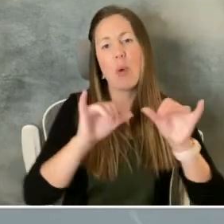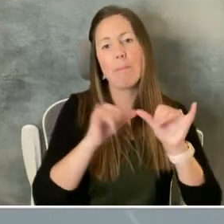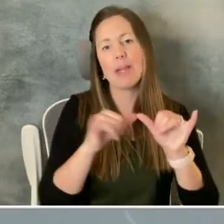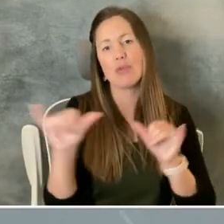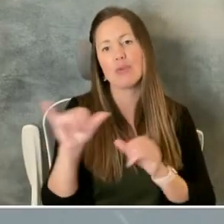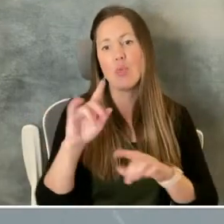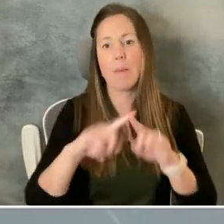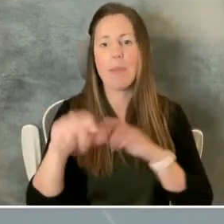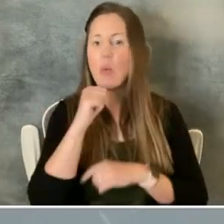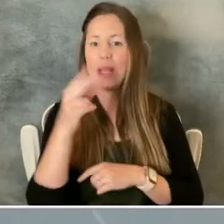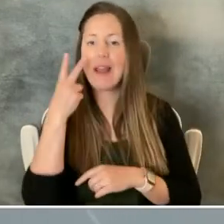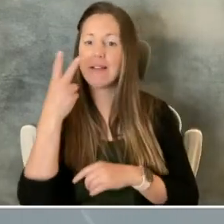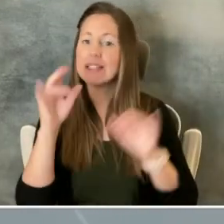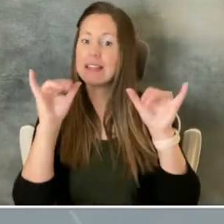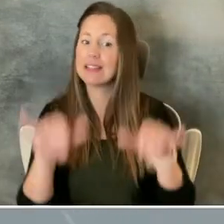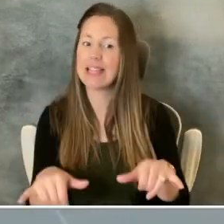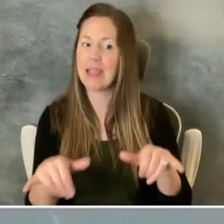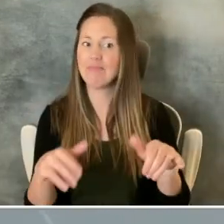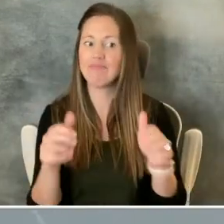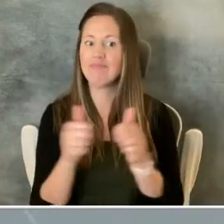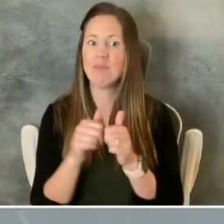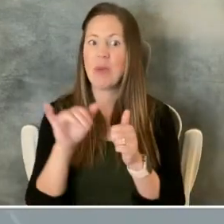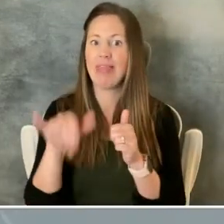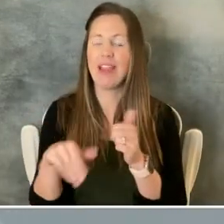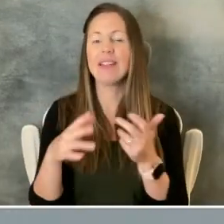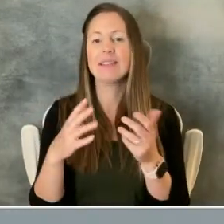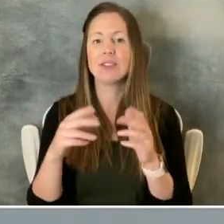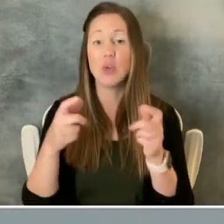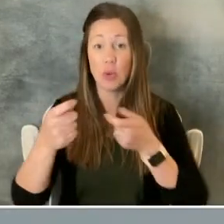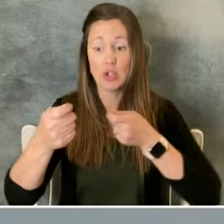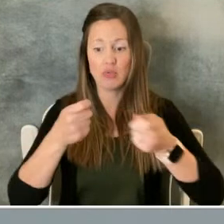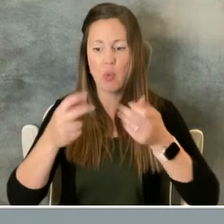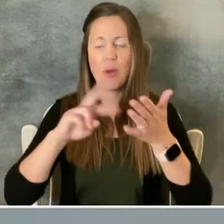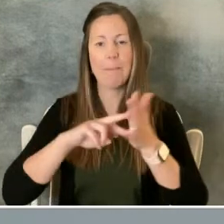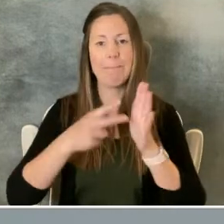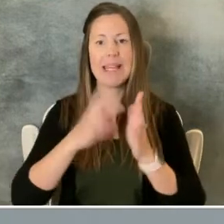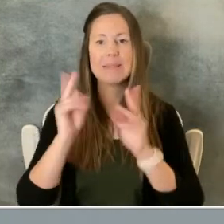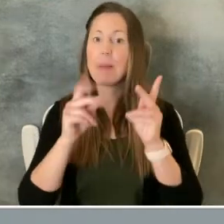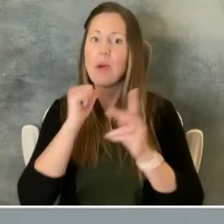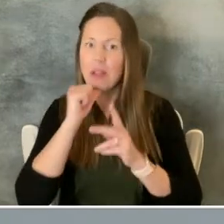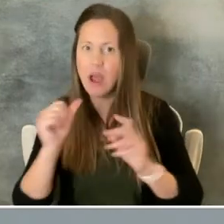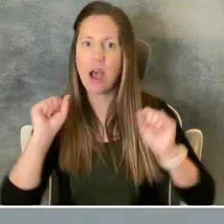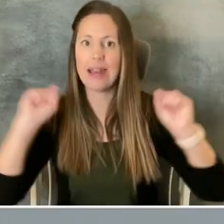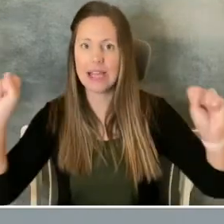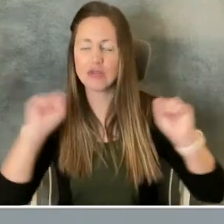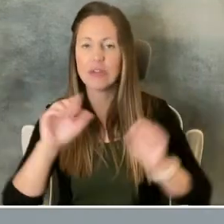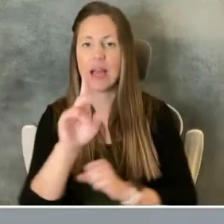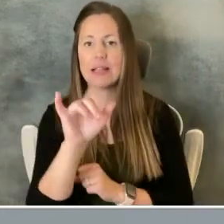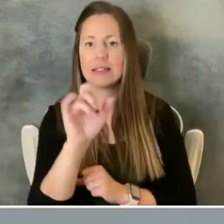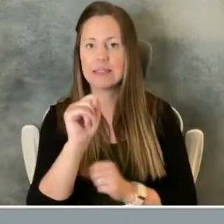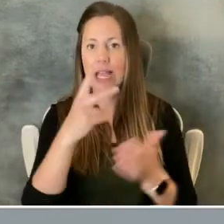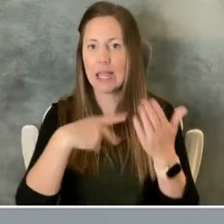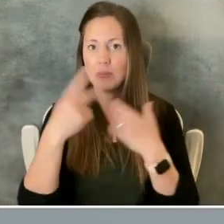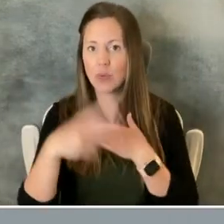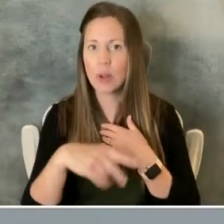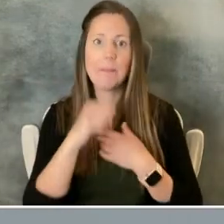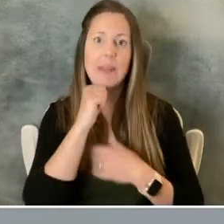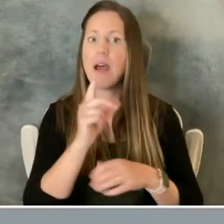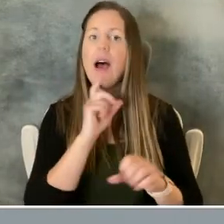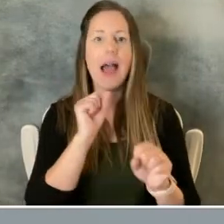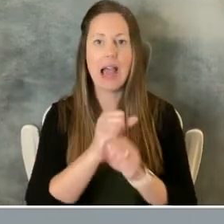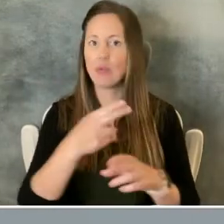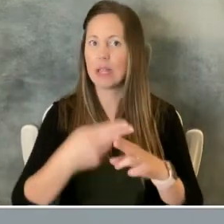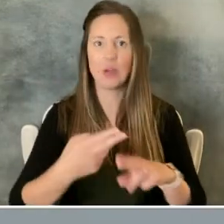in controls. So, of course, the controls were people who were not placed on exercise and diet programs and did not actually lose weight with